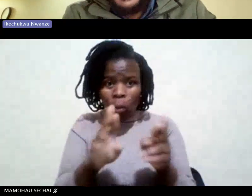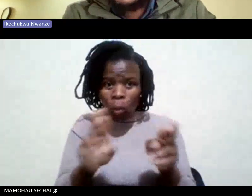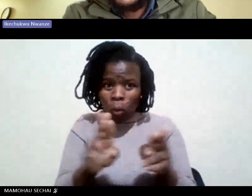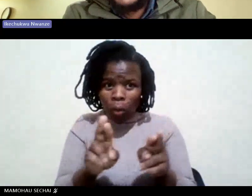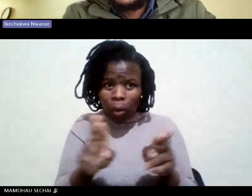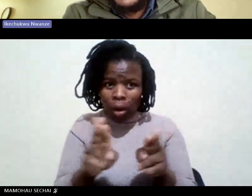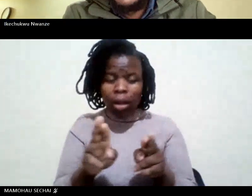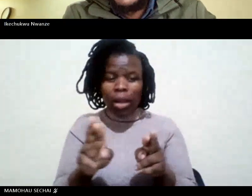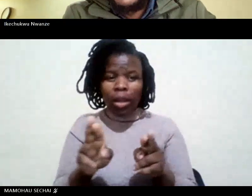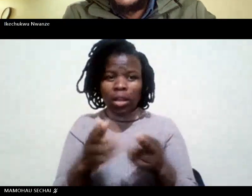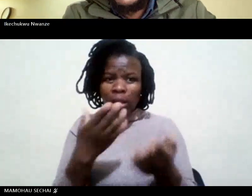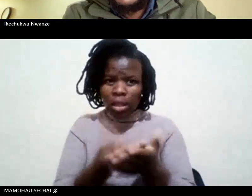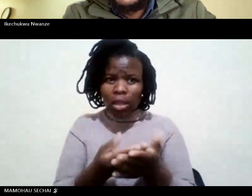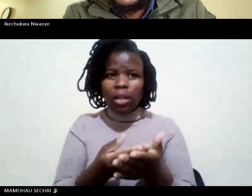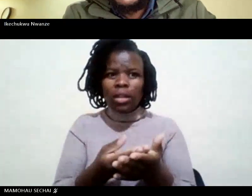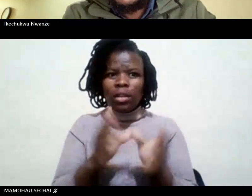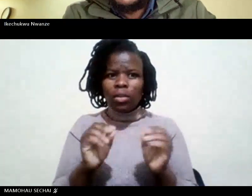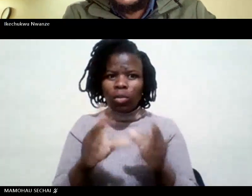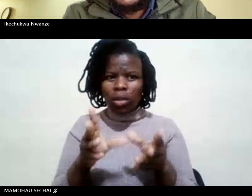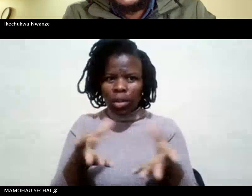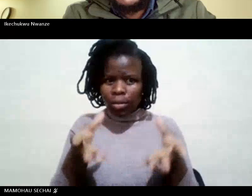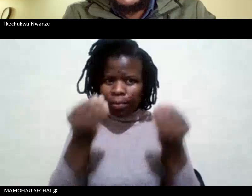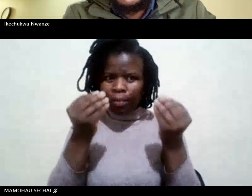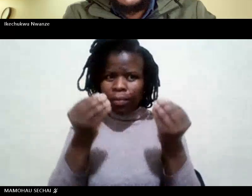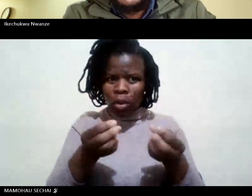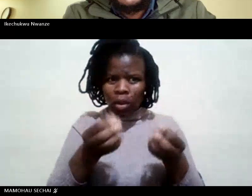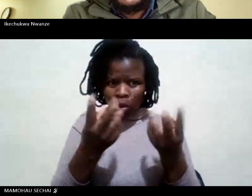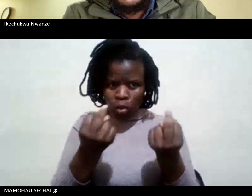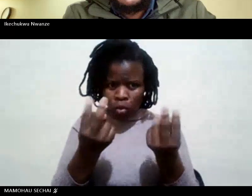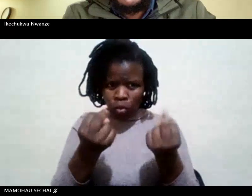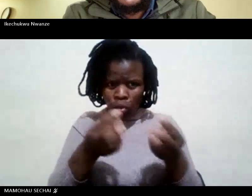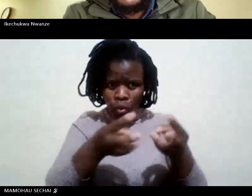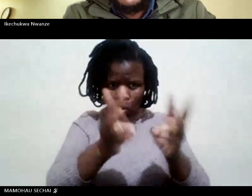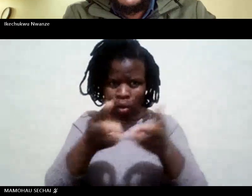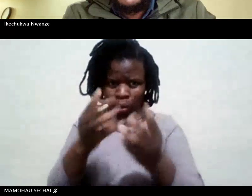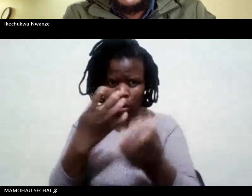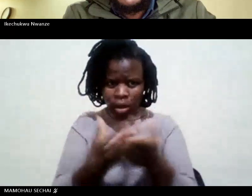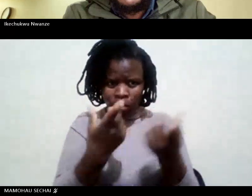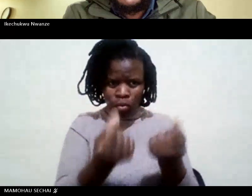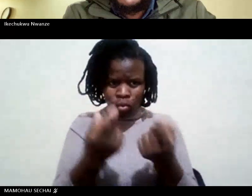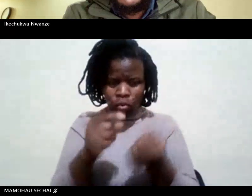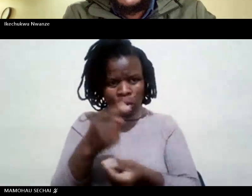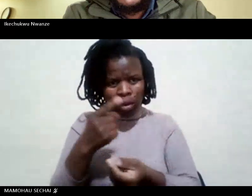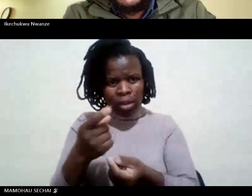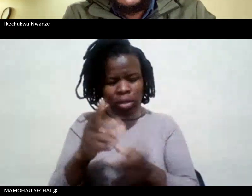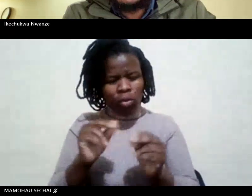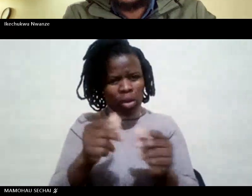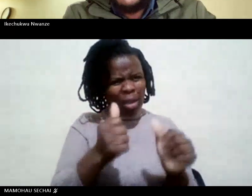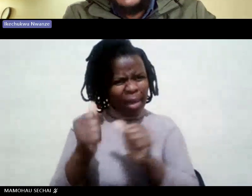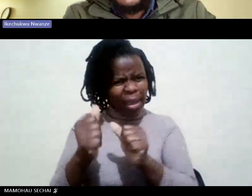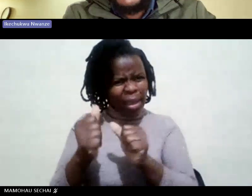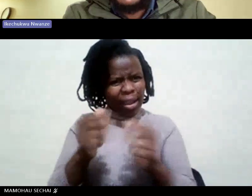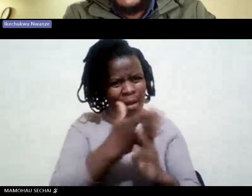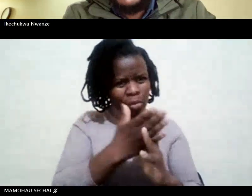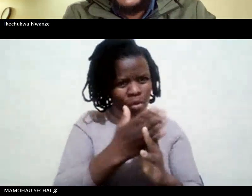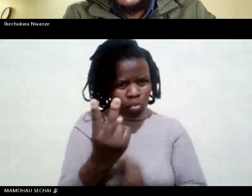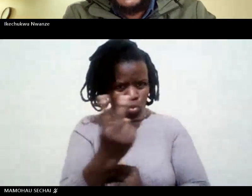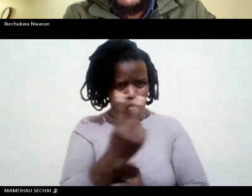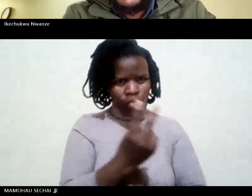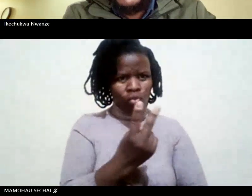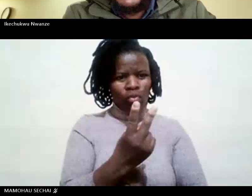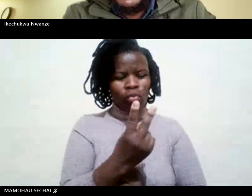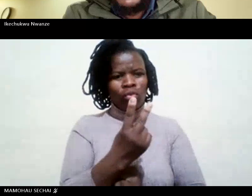this new ways of doing things? So it just quickly went between those two spaces. Yeah, but I don't